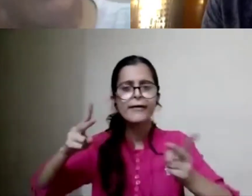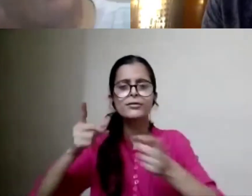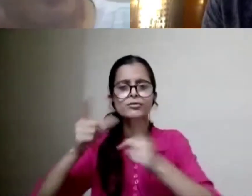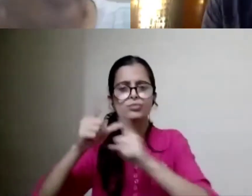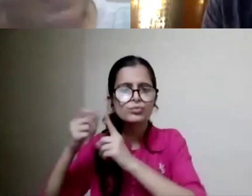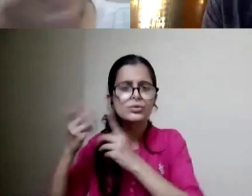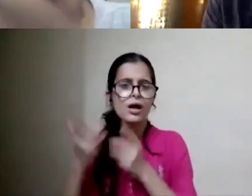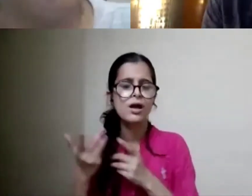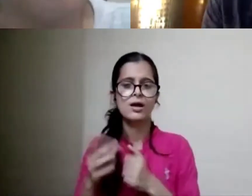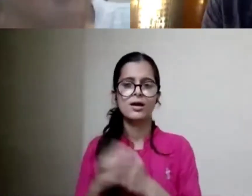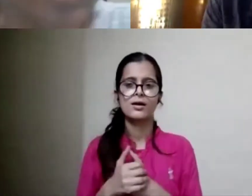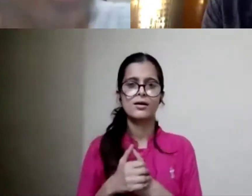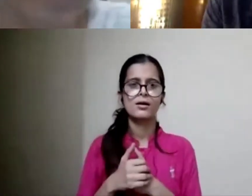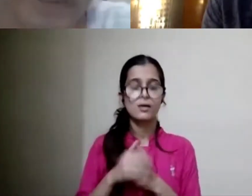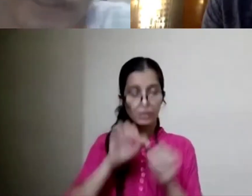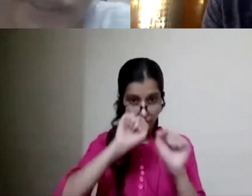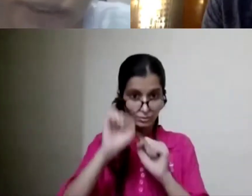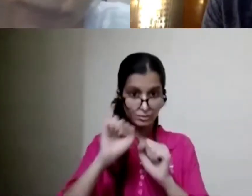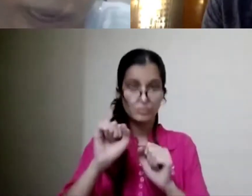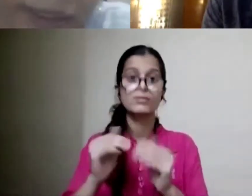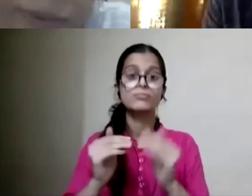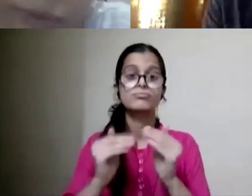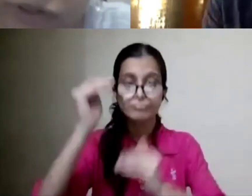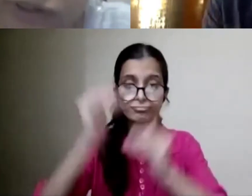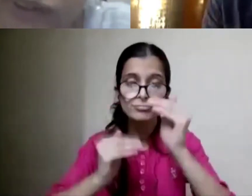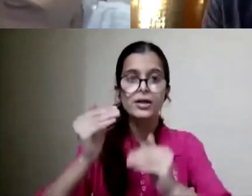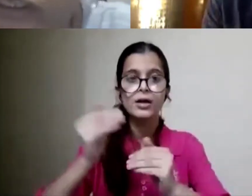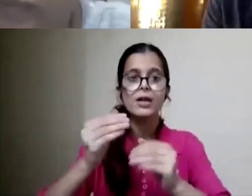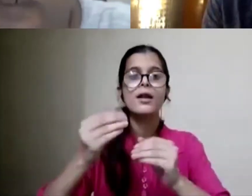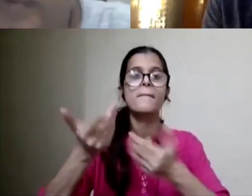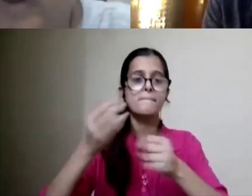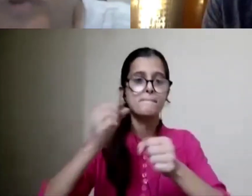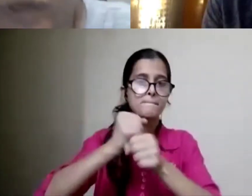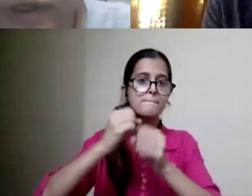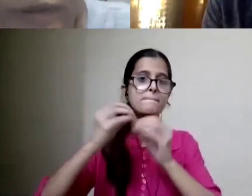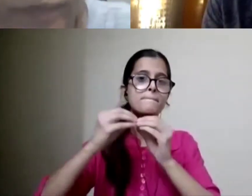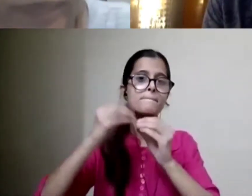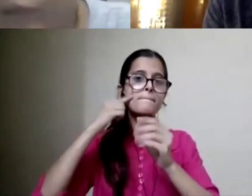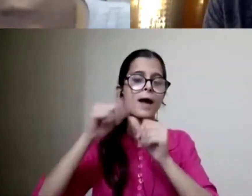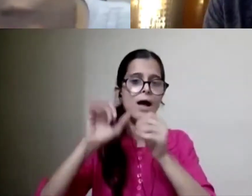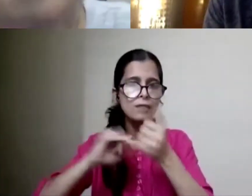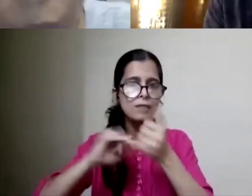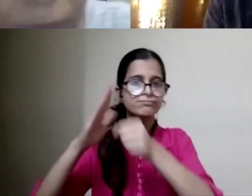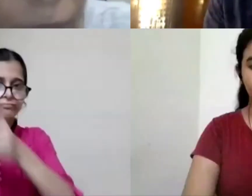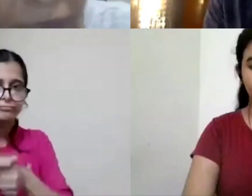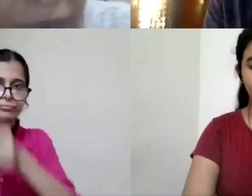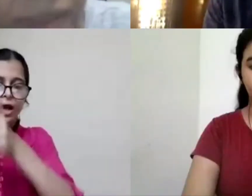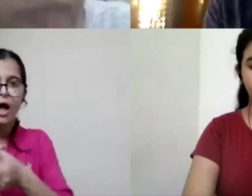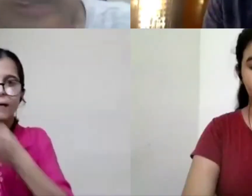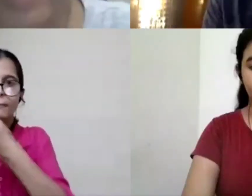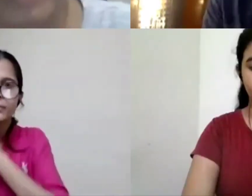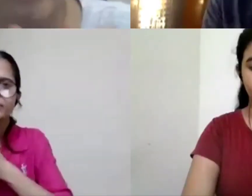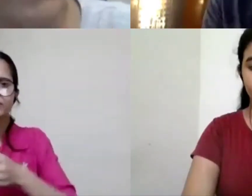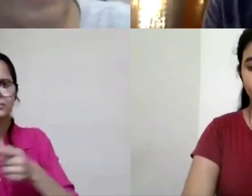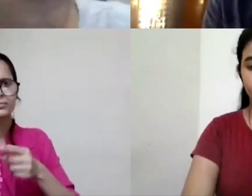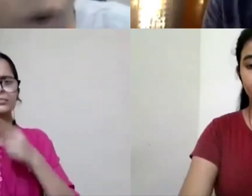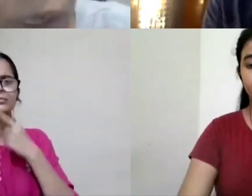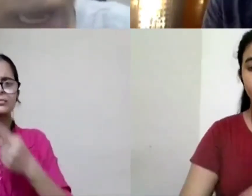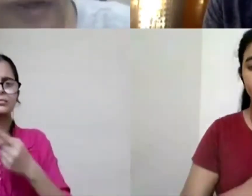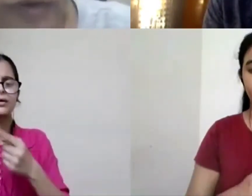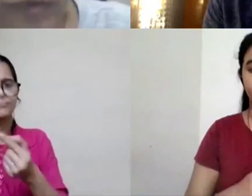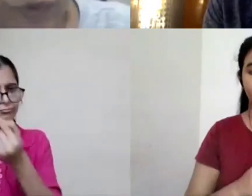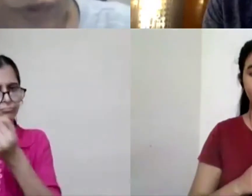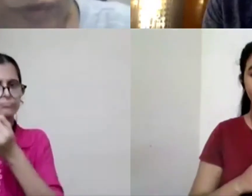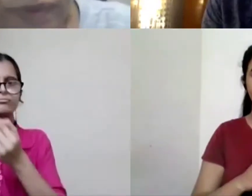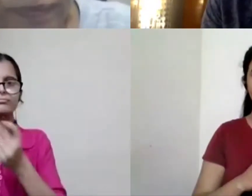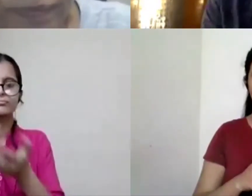like you lift the veil and you demonstrate that this is the bias and prejudice which has been demonstrated. So that would be what I would suggest, and do it in all